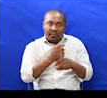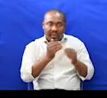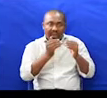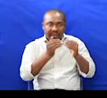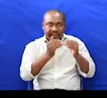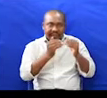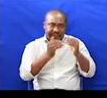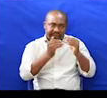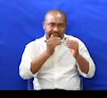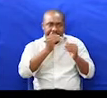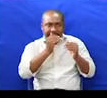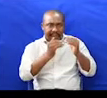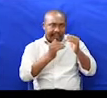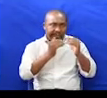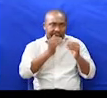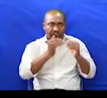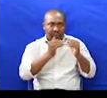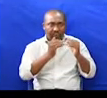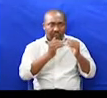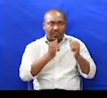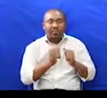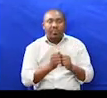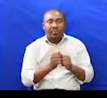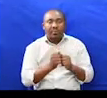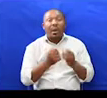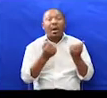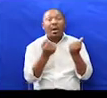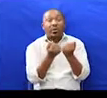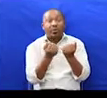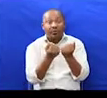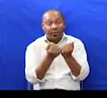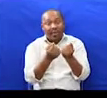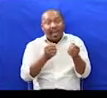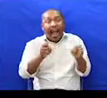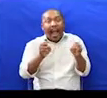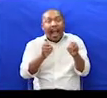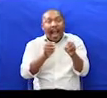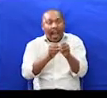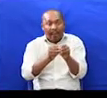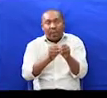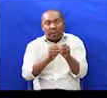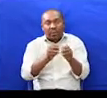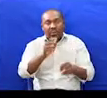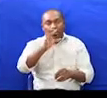ratio to form a compound.